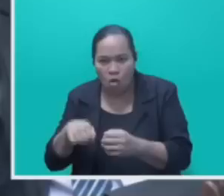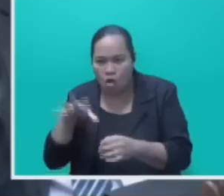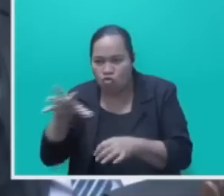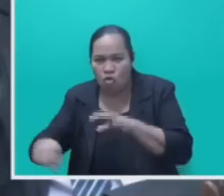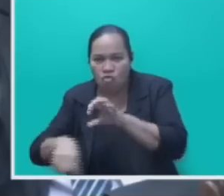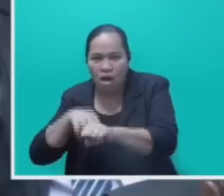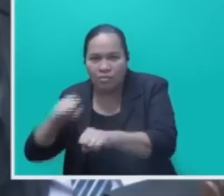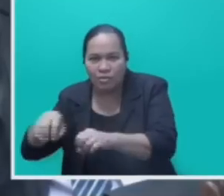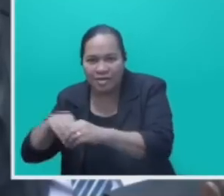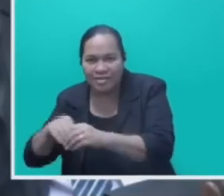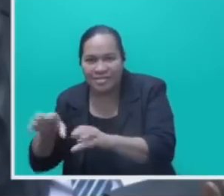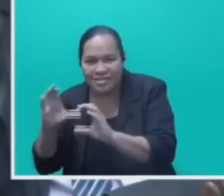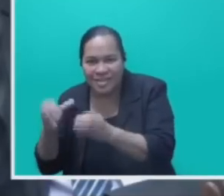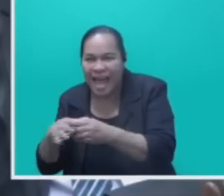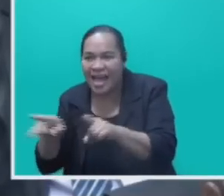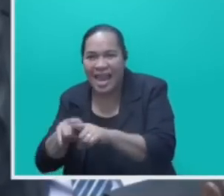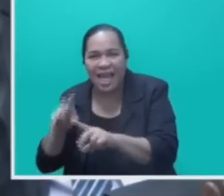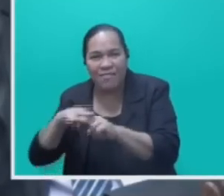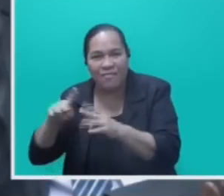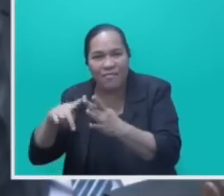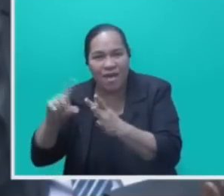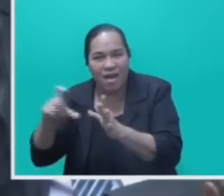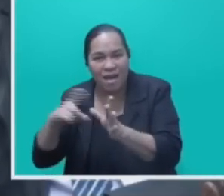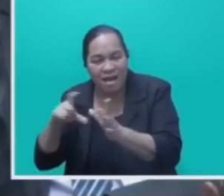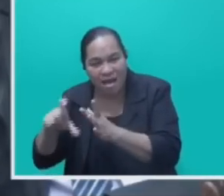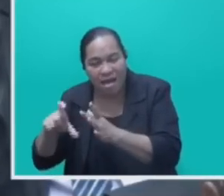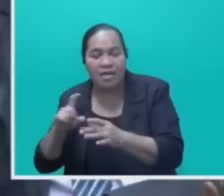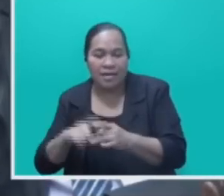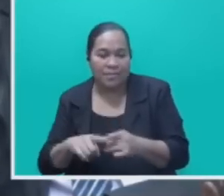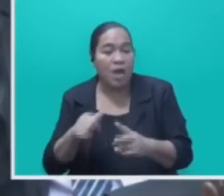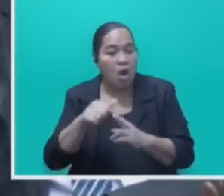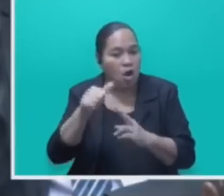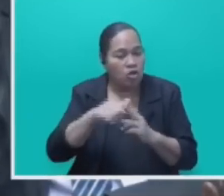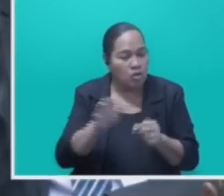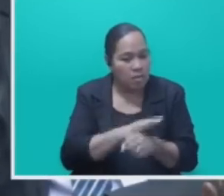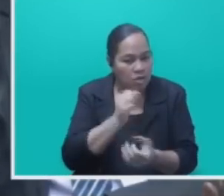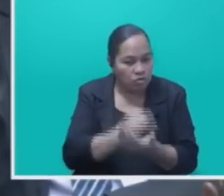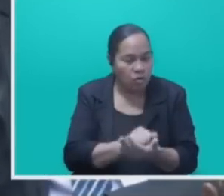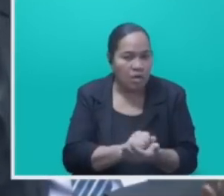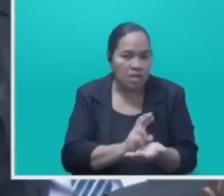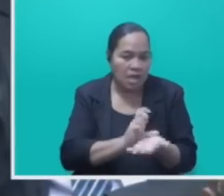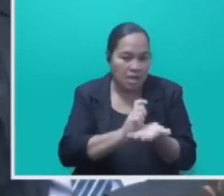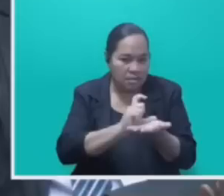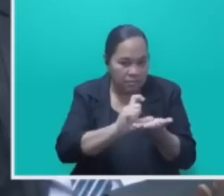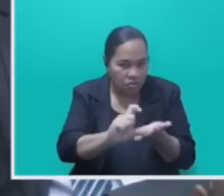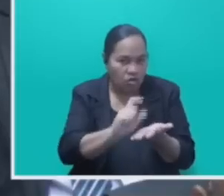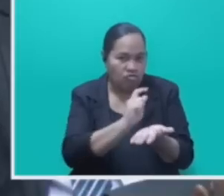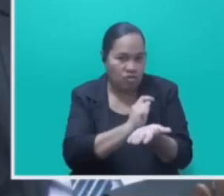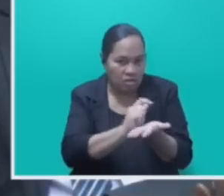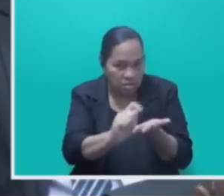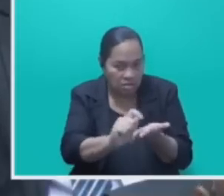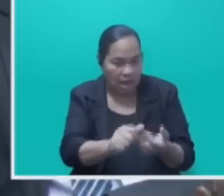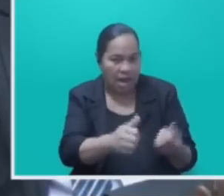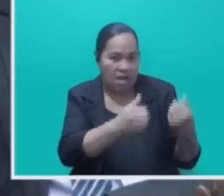provide unprecedented levels of accountability and transparency in public life and